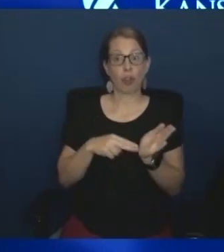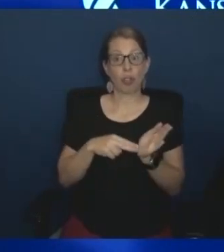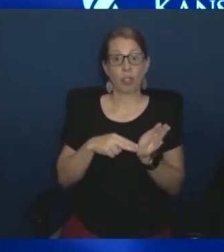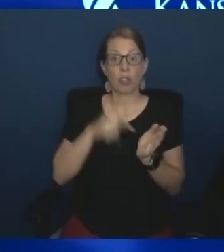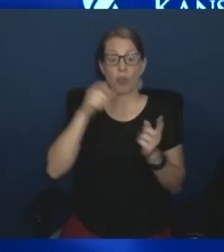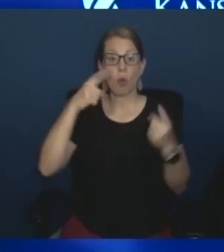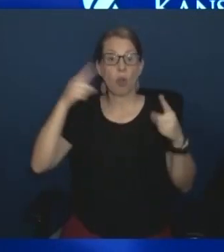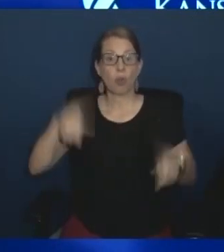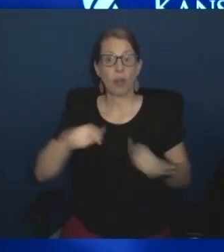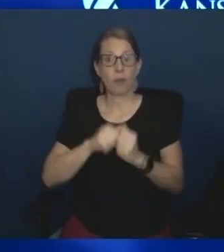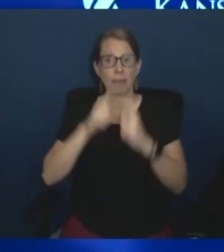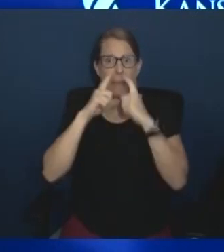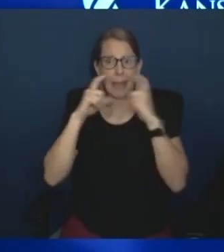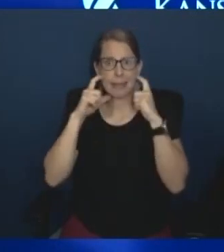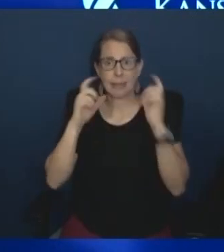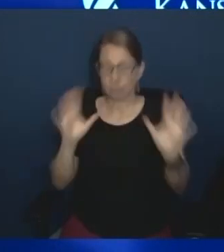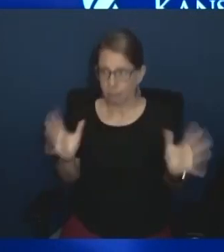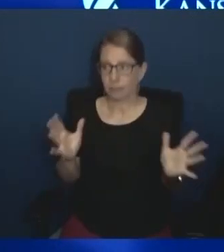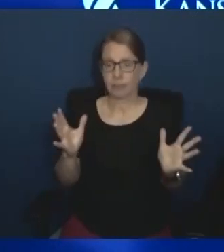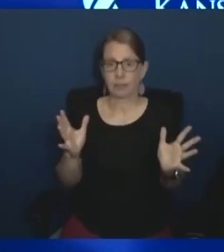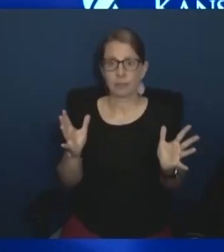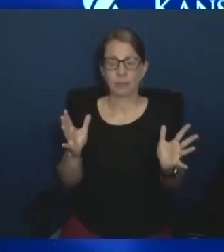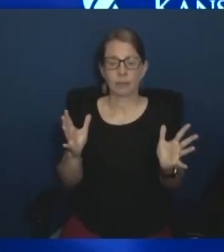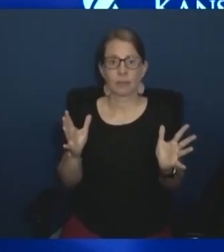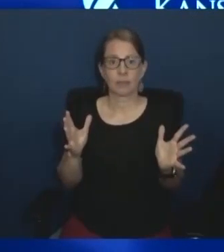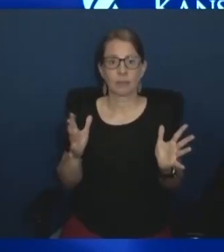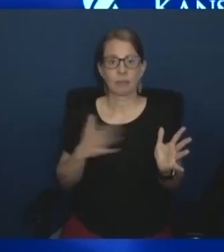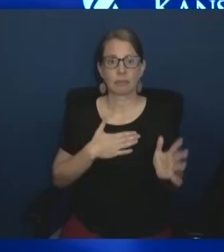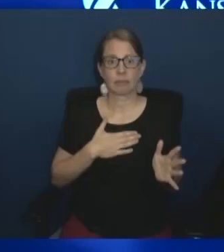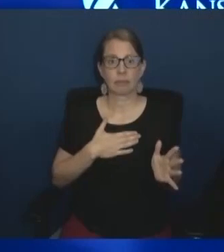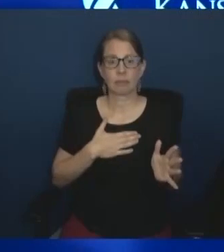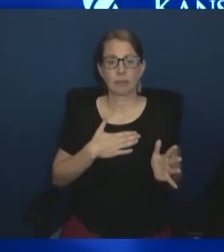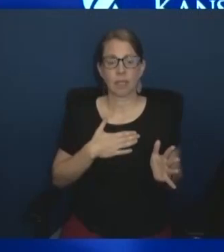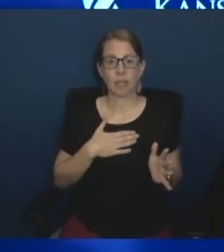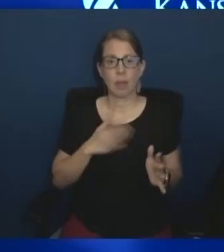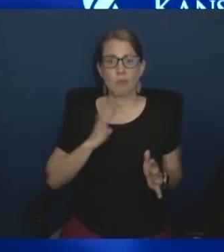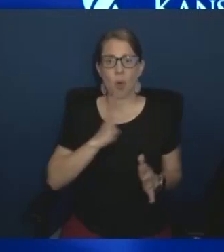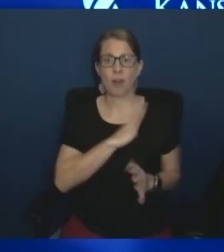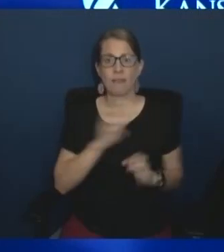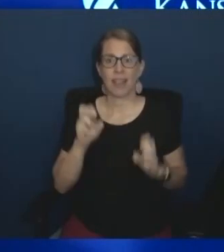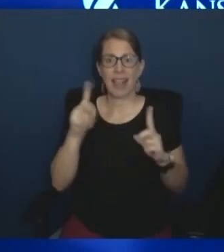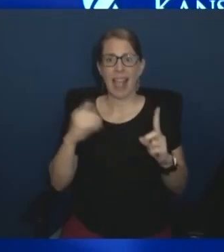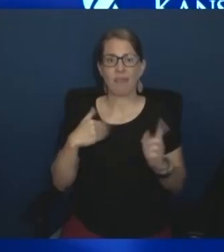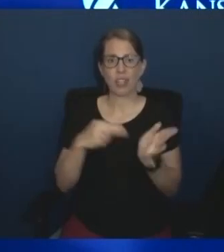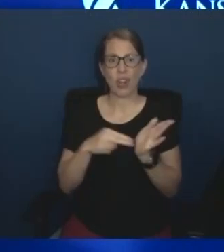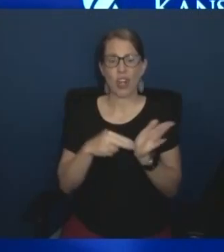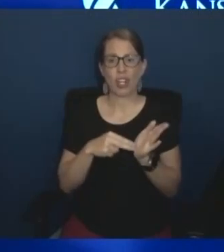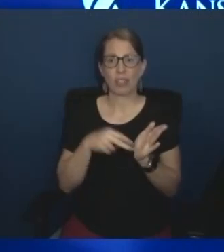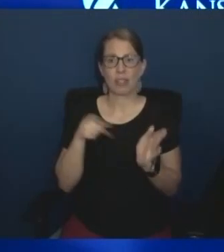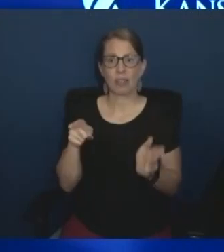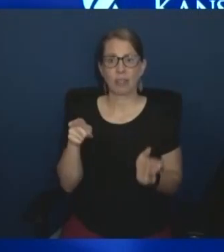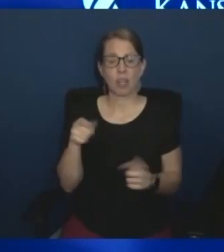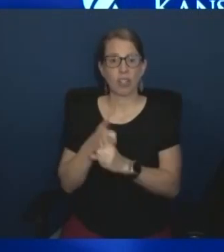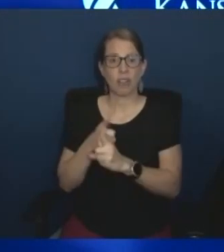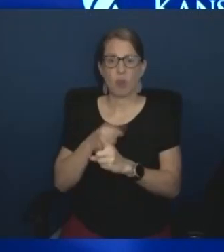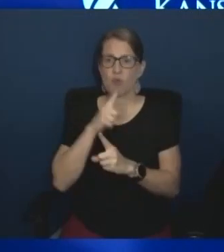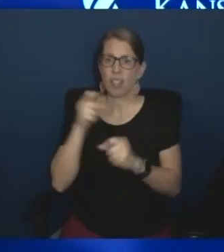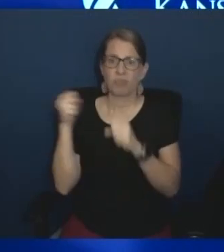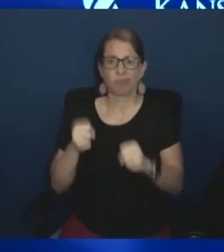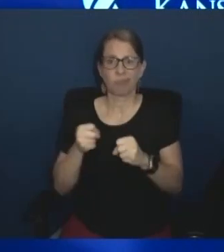masking. My Board of Education has a nurse on it that is very strongly